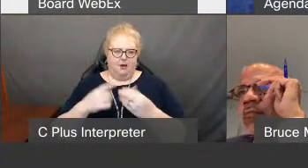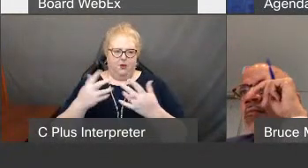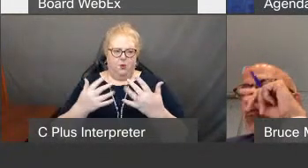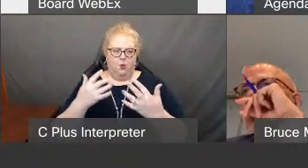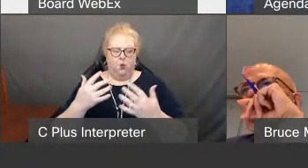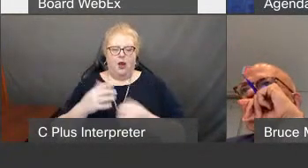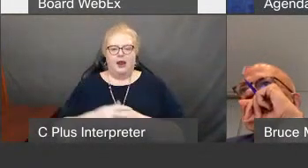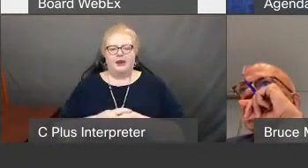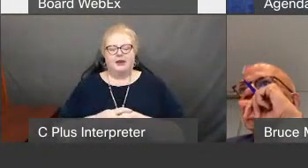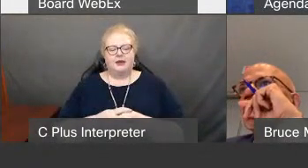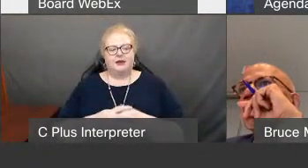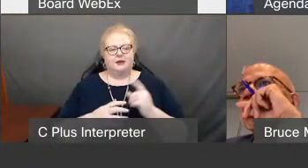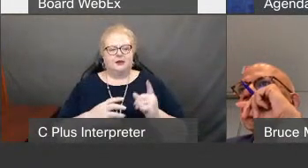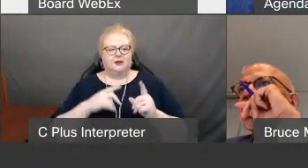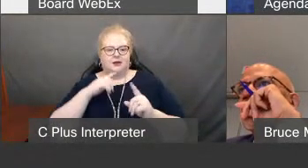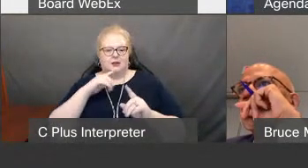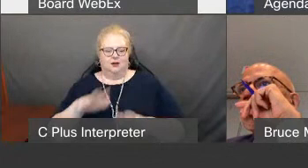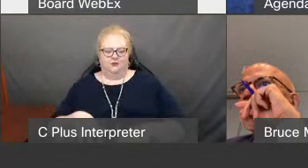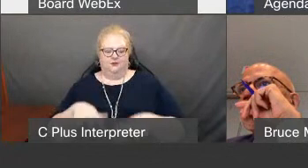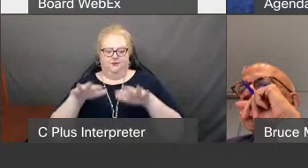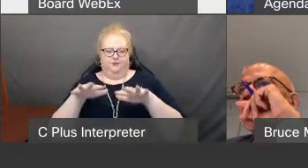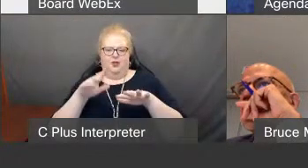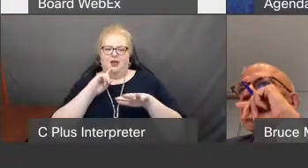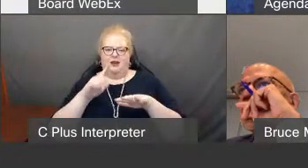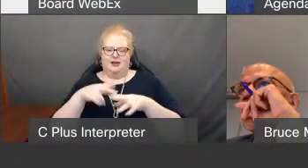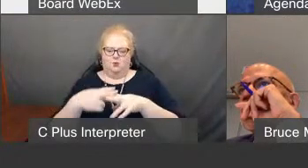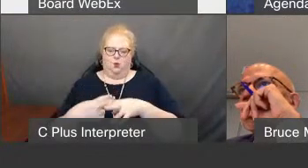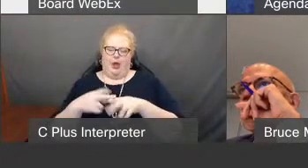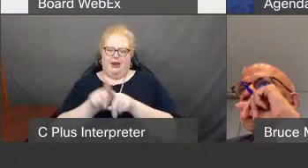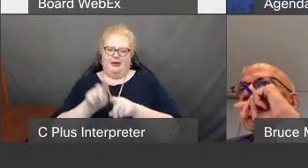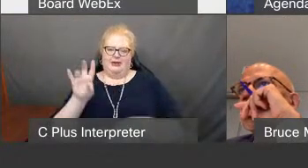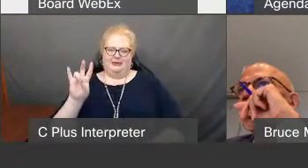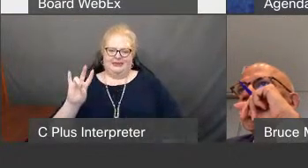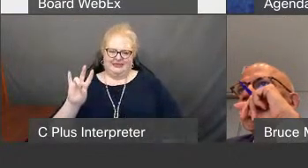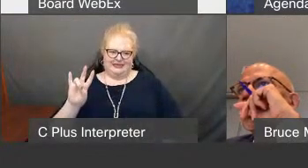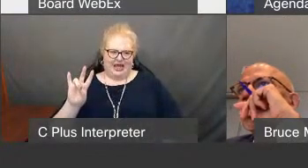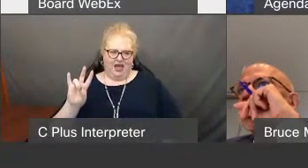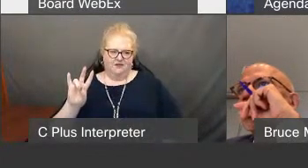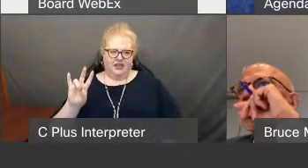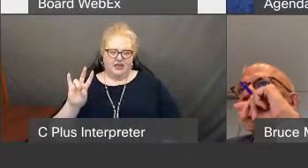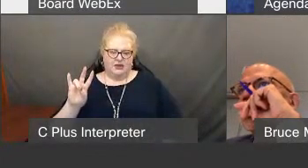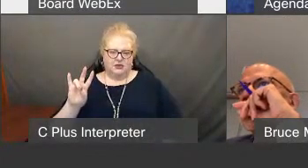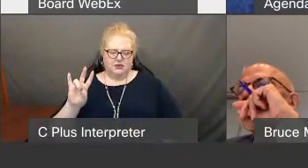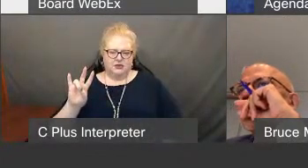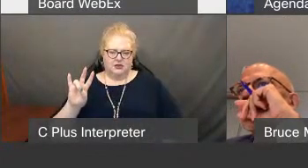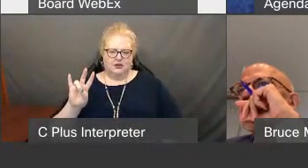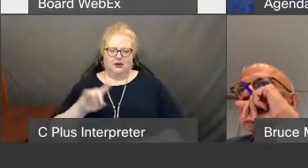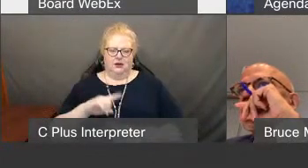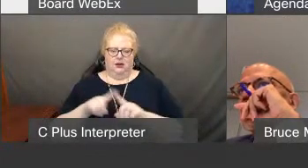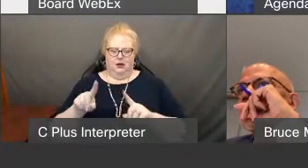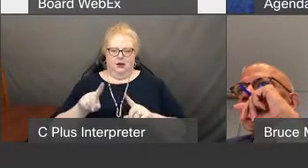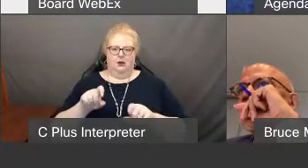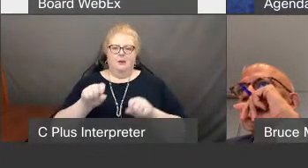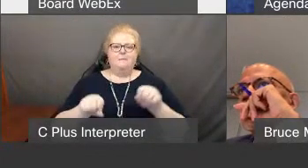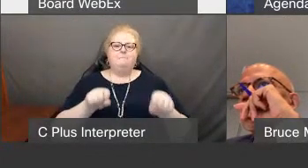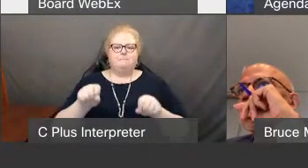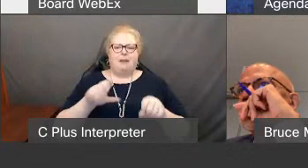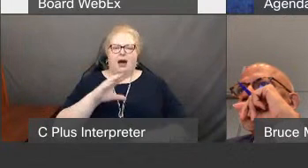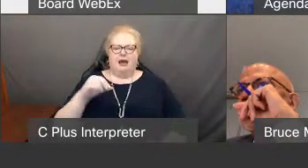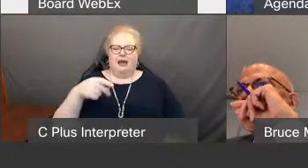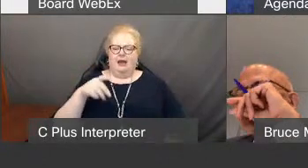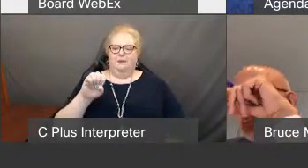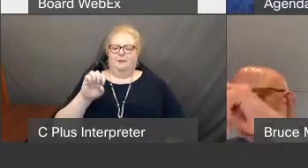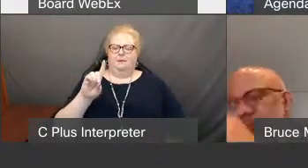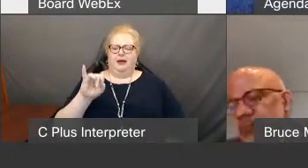Flooding is weighted as a seven behind bike and pedestrian